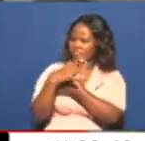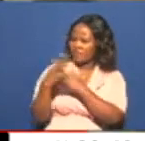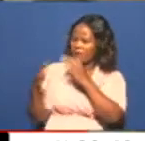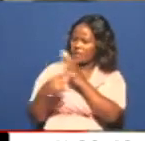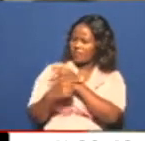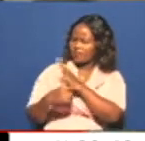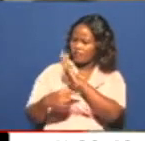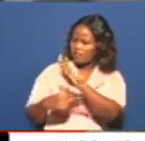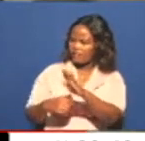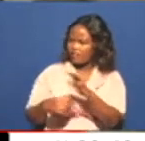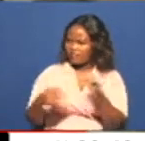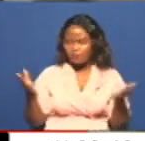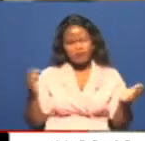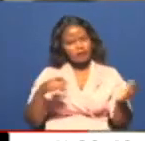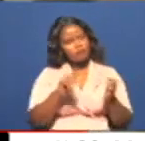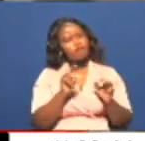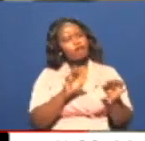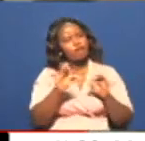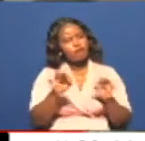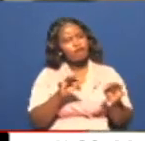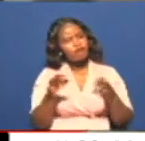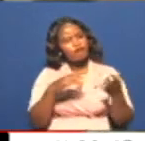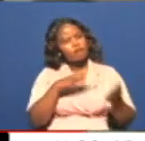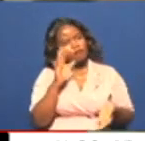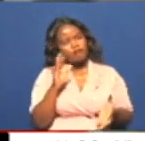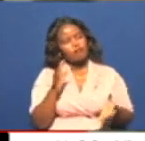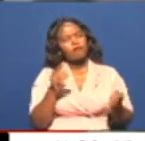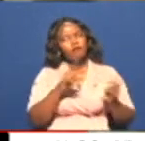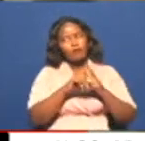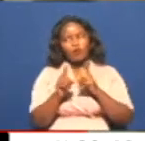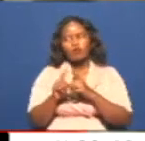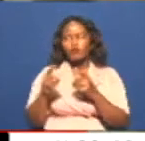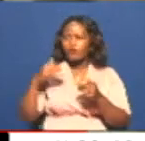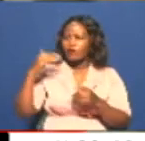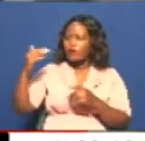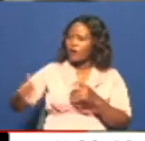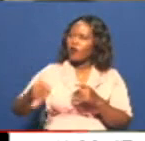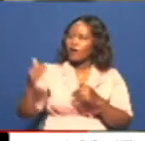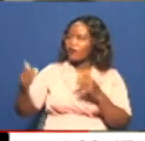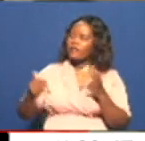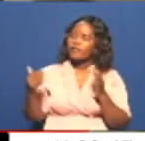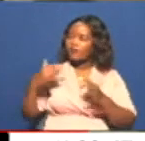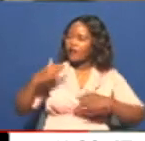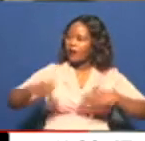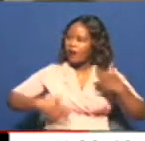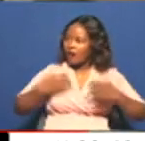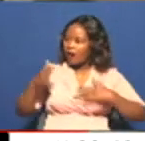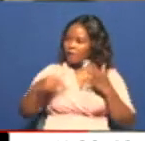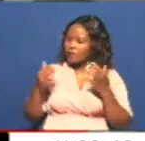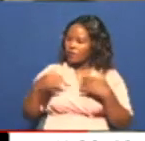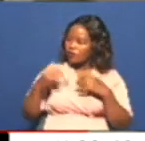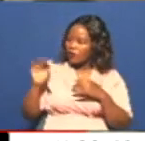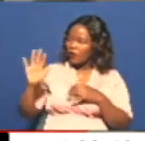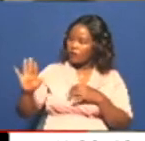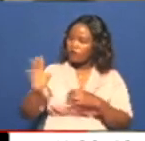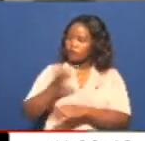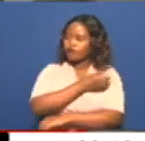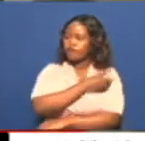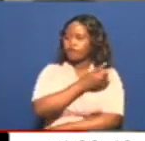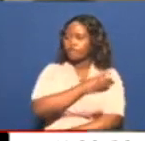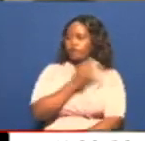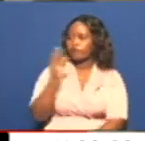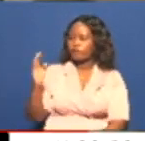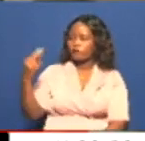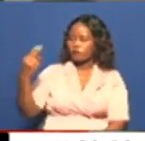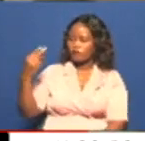Okay. You'll tell us about that name. And of course, always a pleasure having you, Dr. Churchil Saoke, who is also a